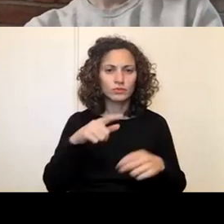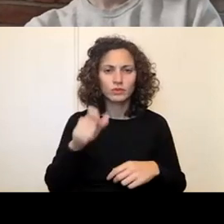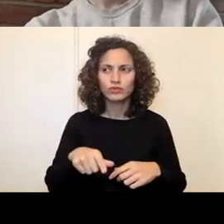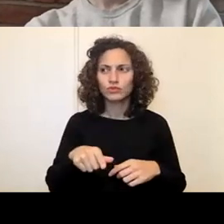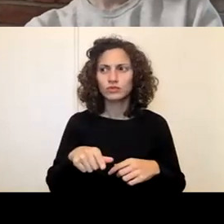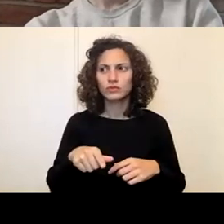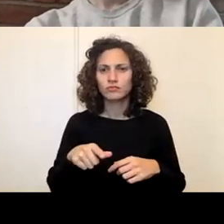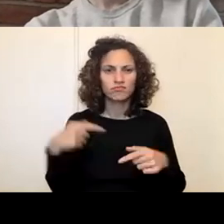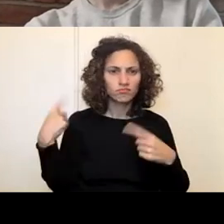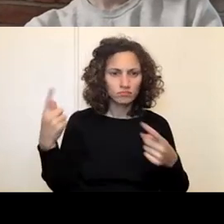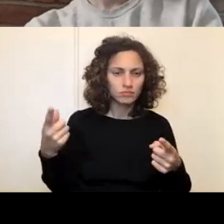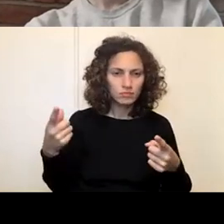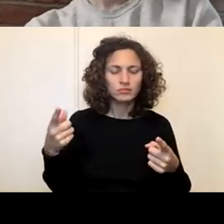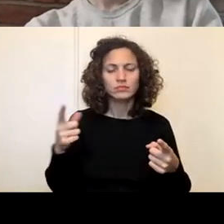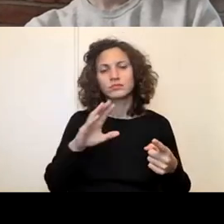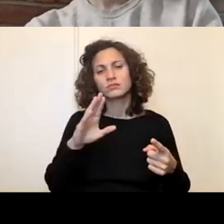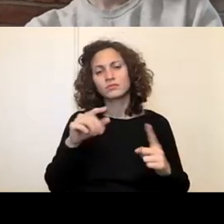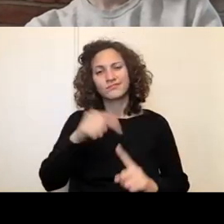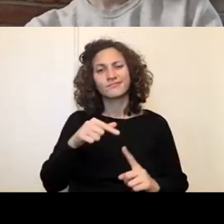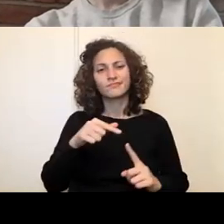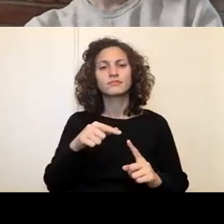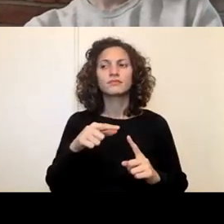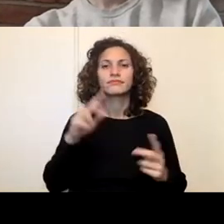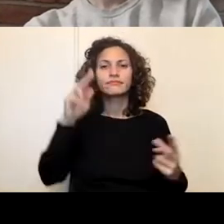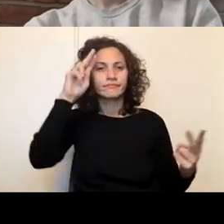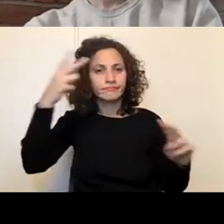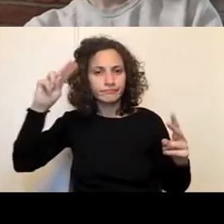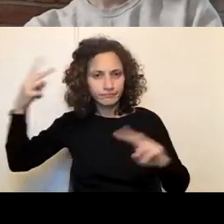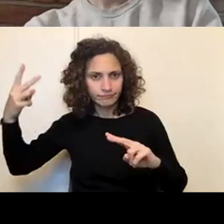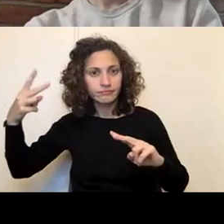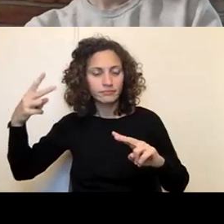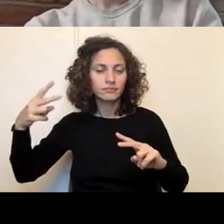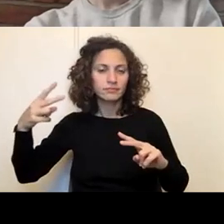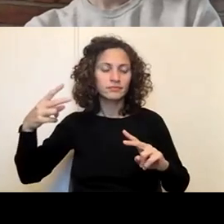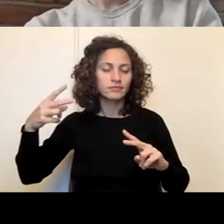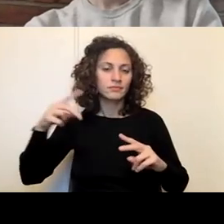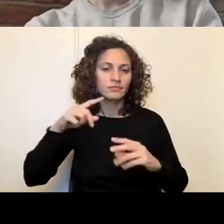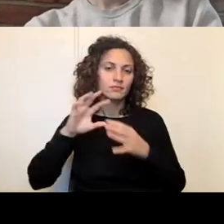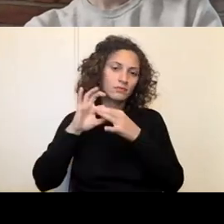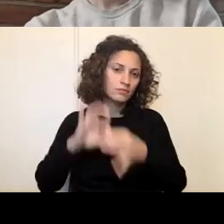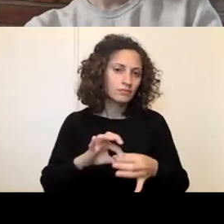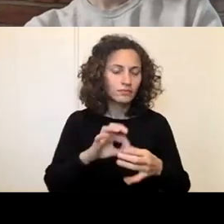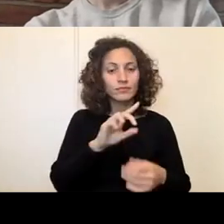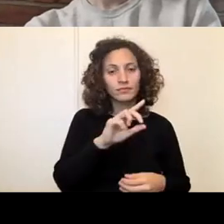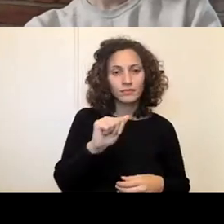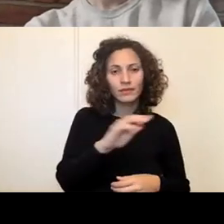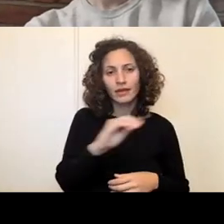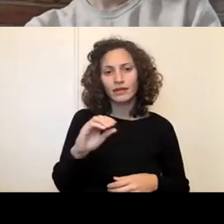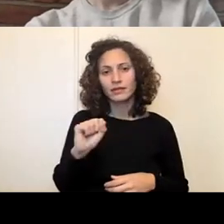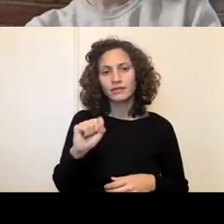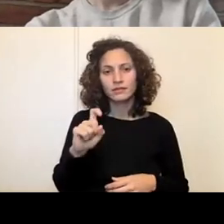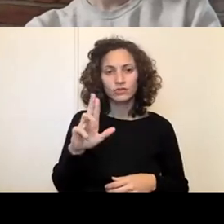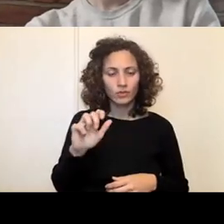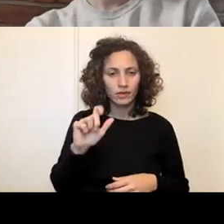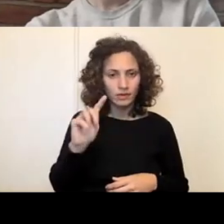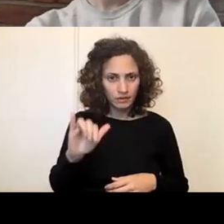throughout the conversation, but it's about misconceptions when it comes to disability and sexuality. So what